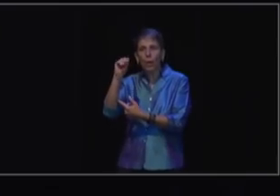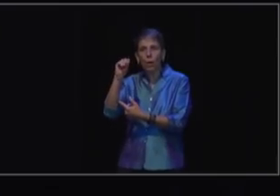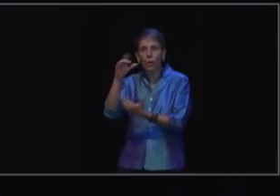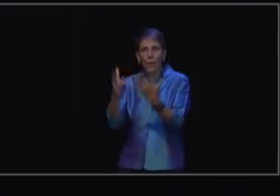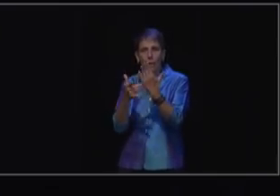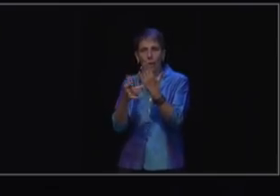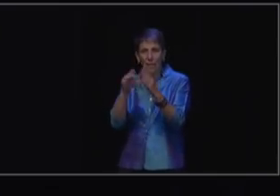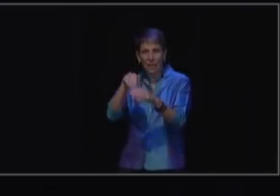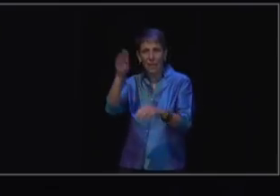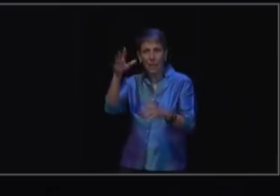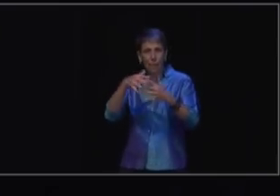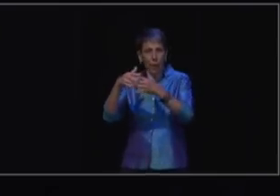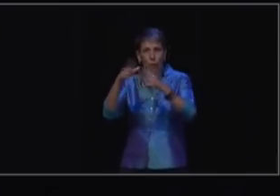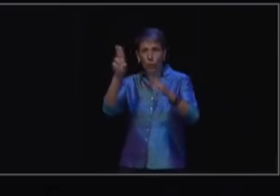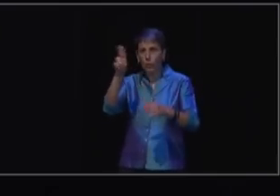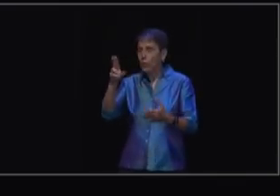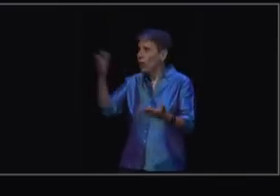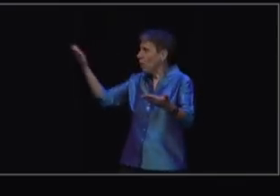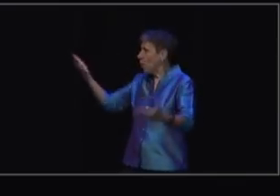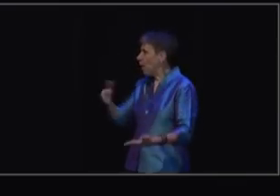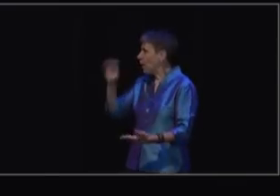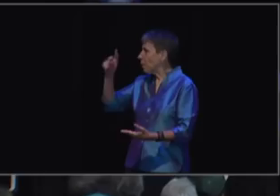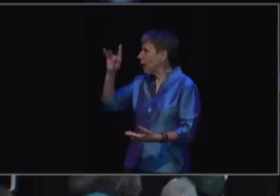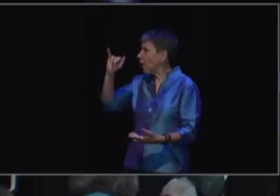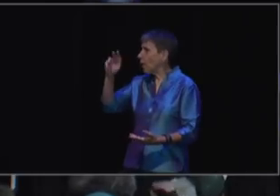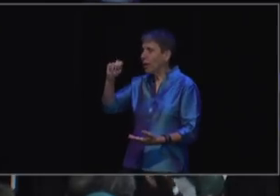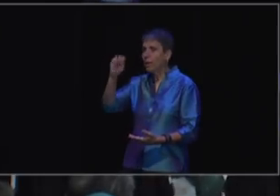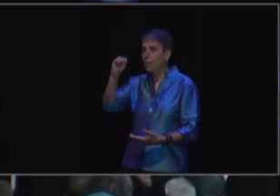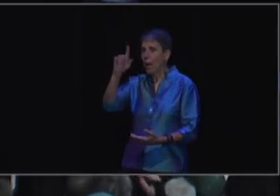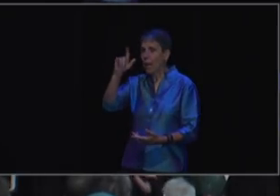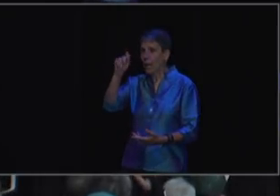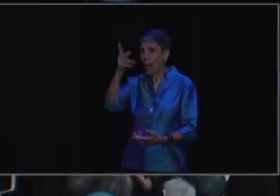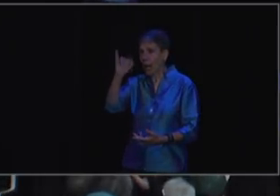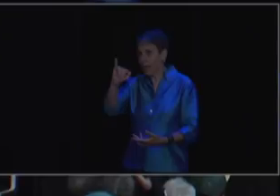University. Please welcome Carolyn Malachi.